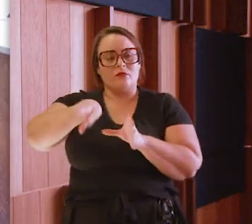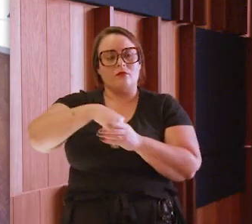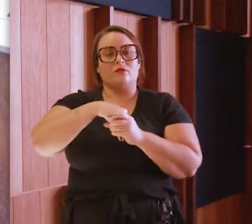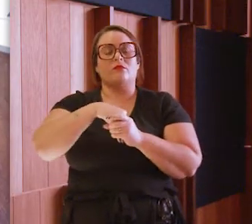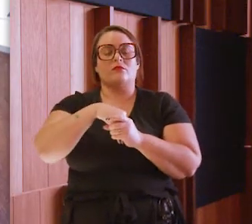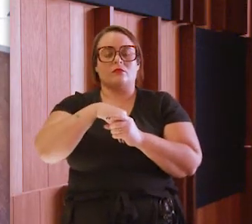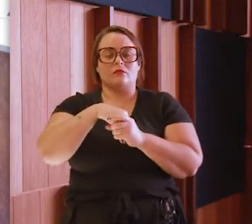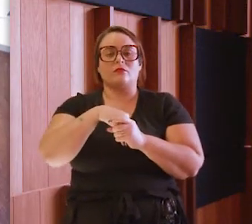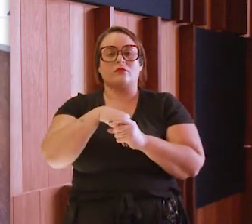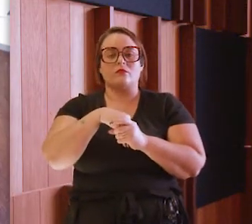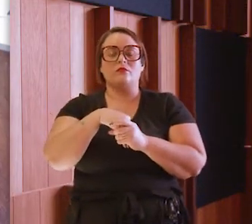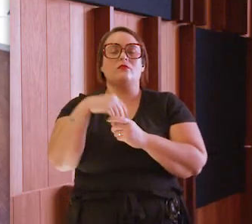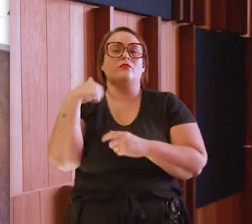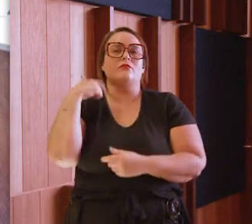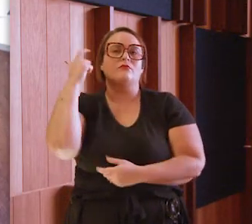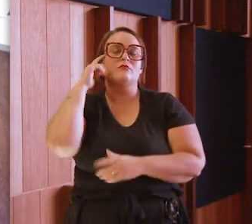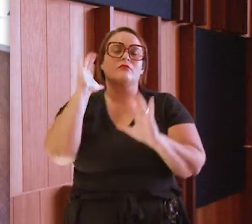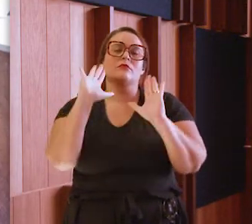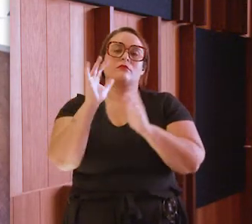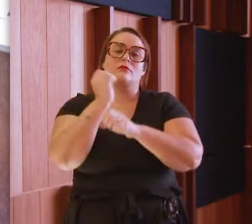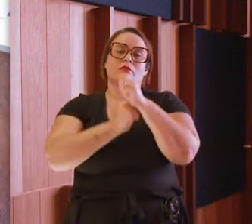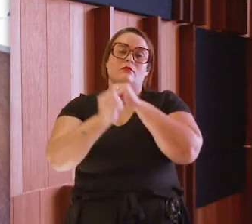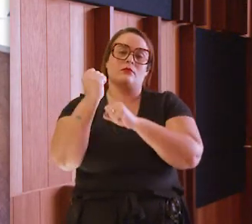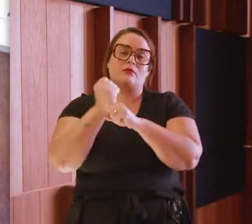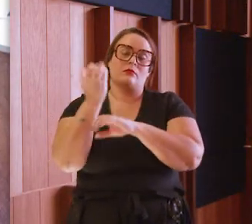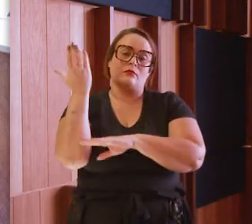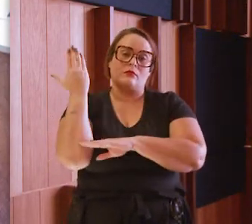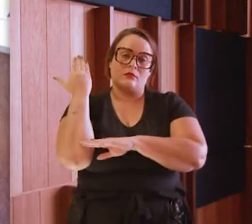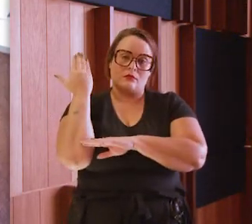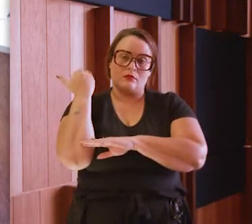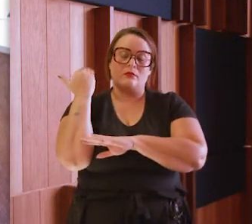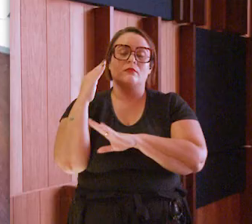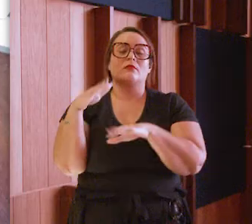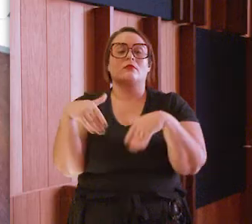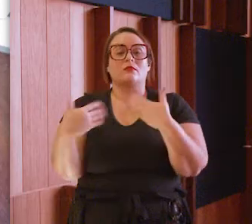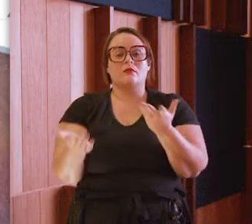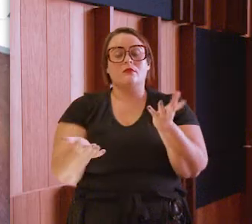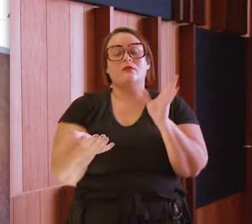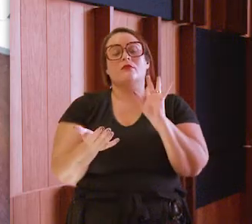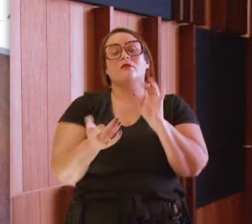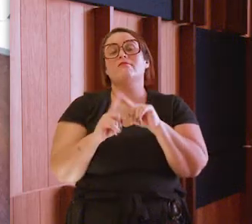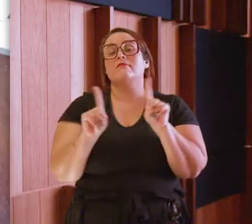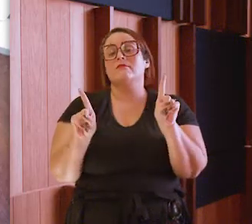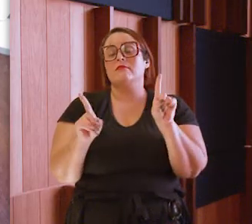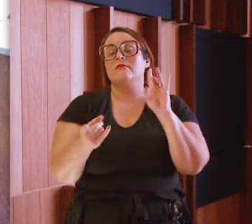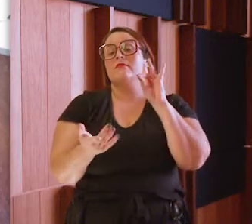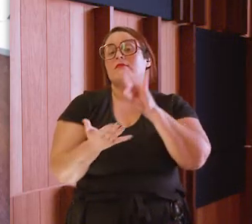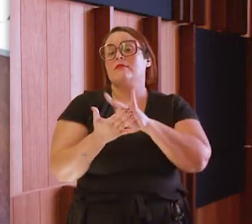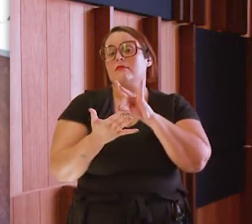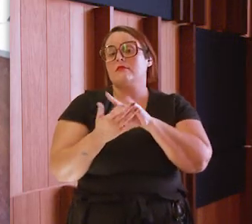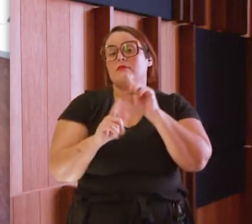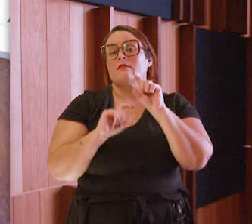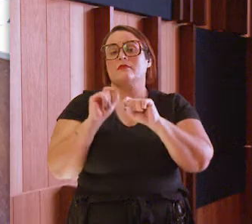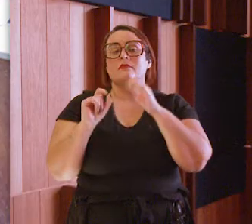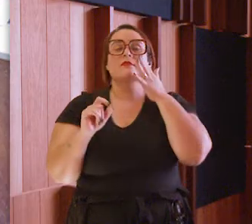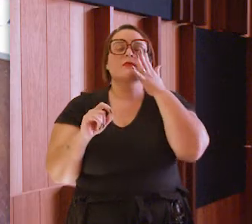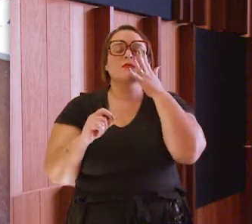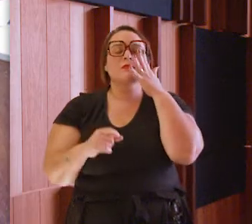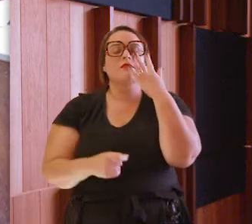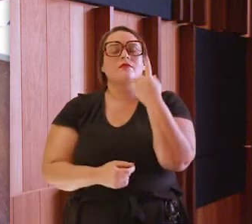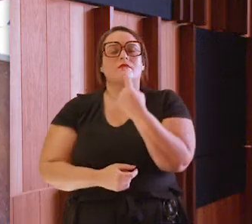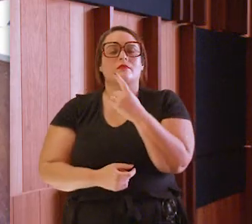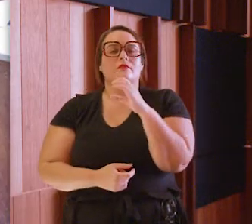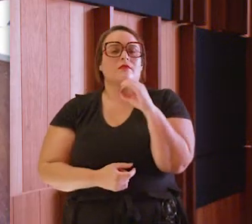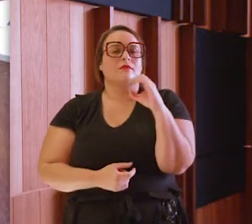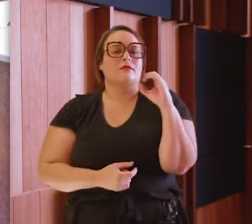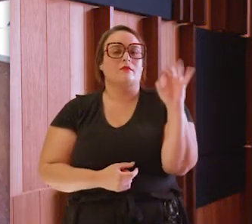transfer pricing. But as Doug mentioned, in reality, literally 100%, 99.99% of